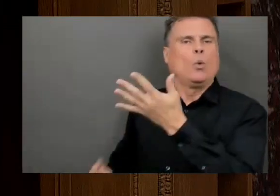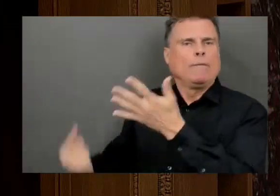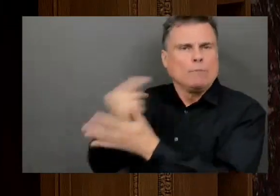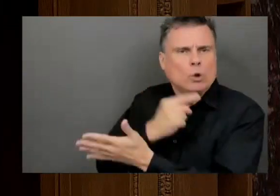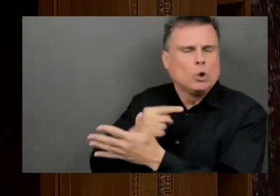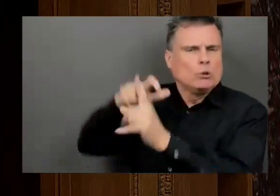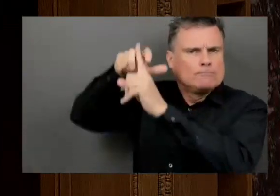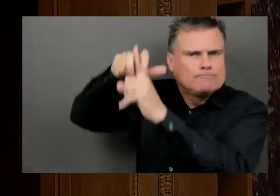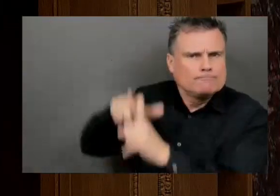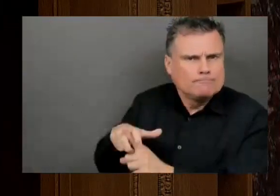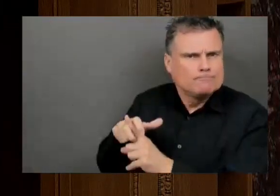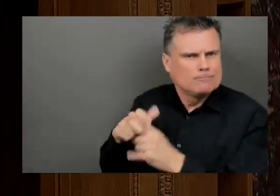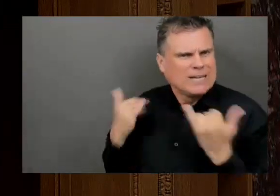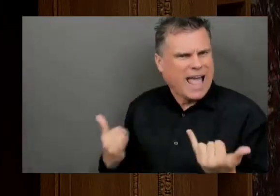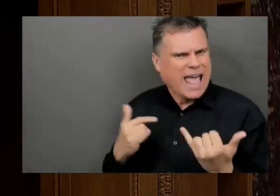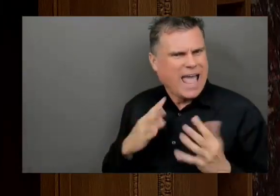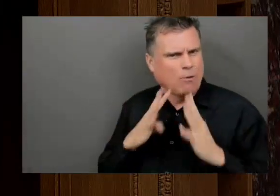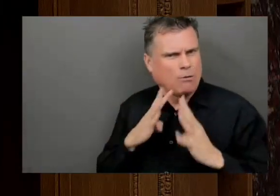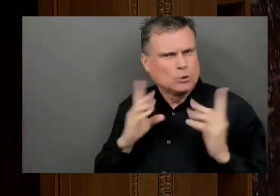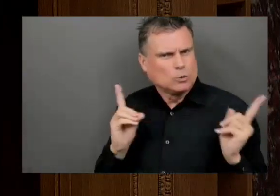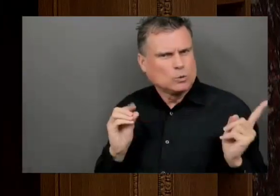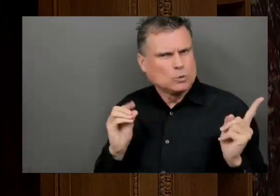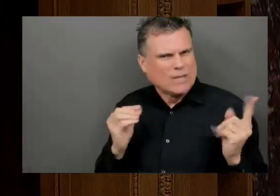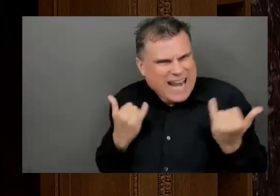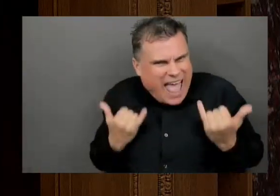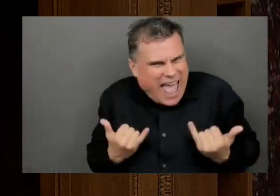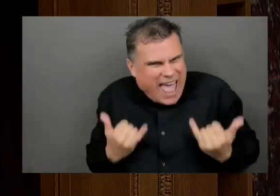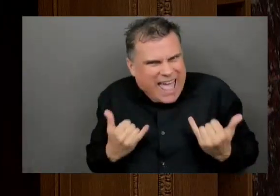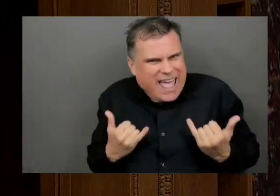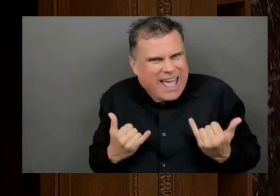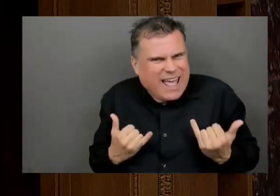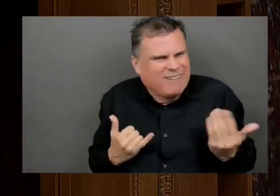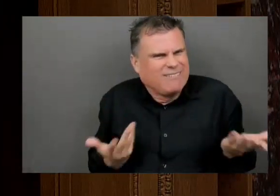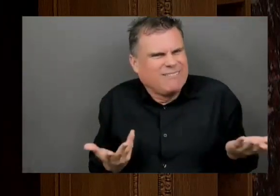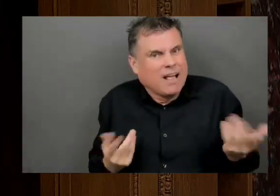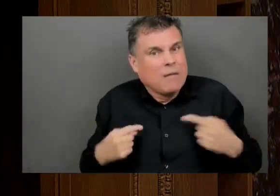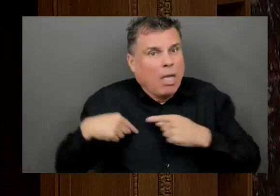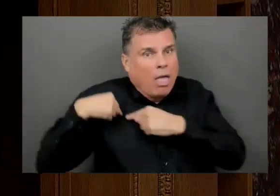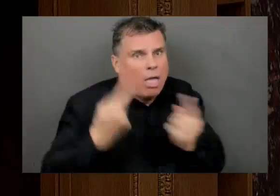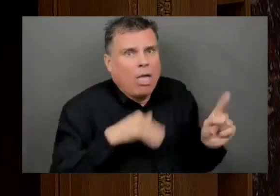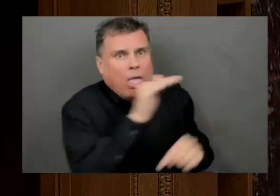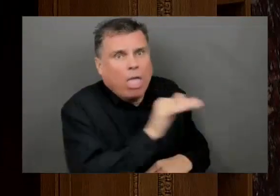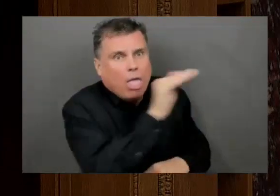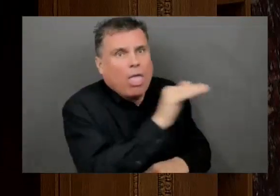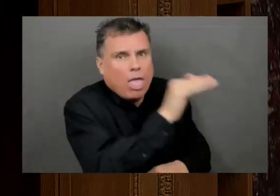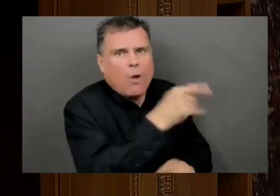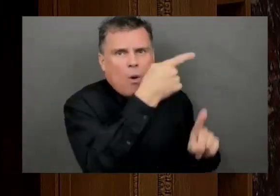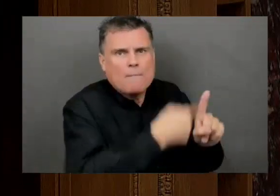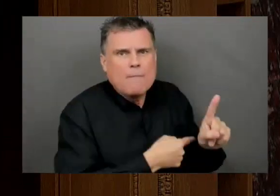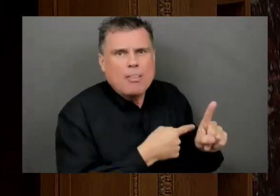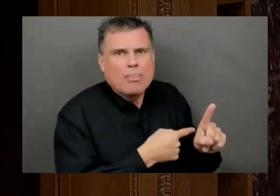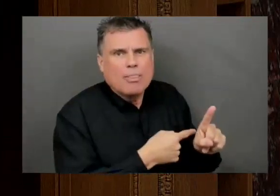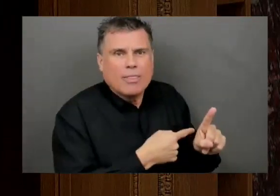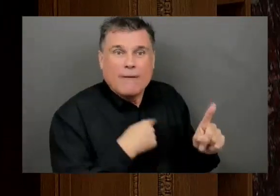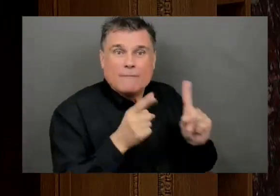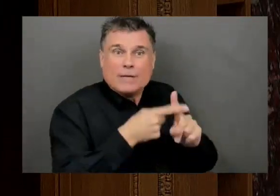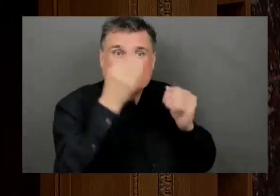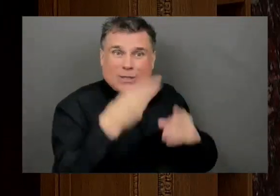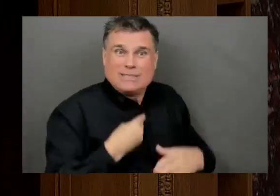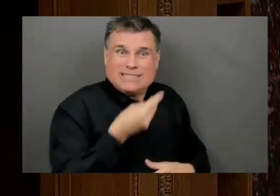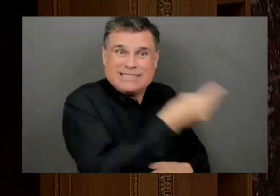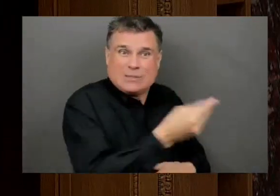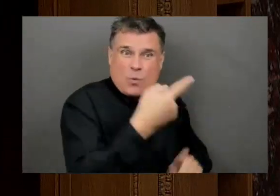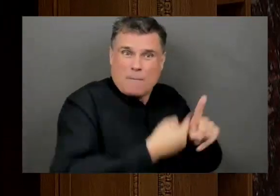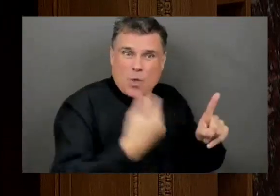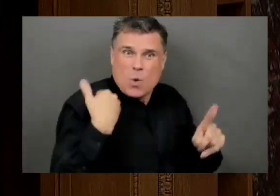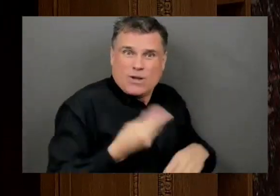question what the minister has been up to the last 6 weeks since she originally received the information. These are allegations of breach